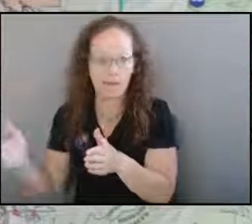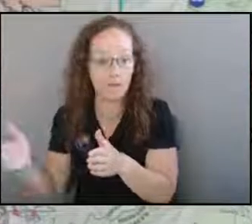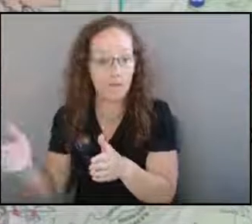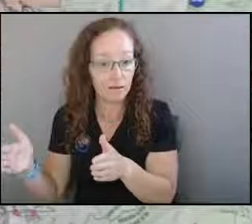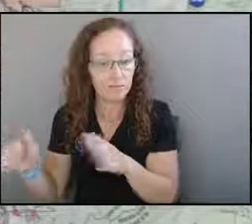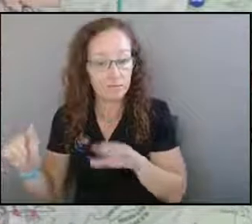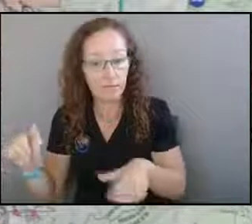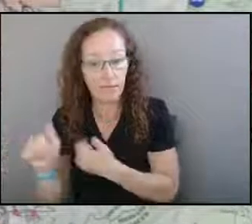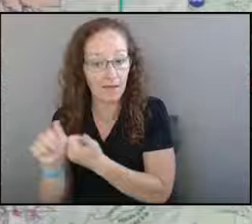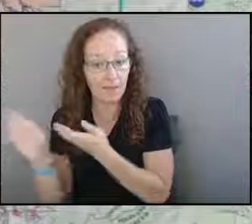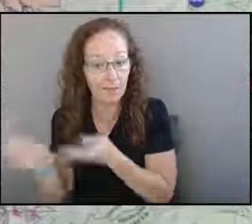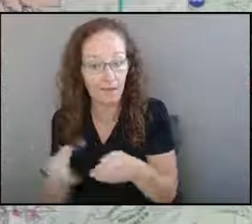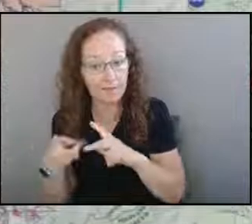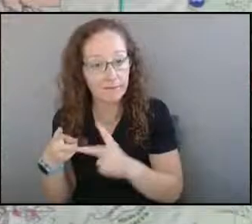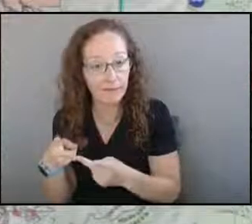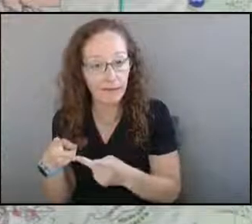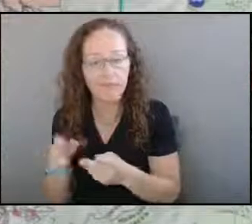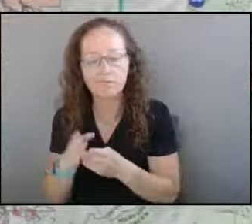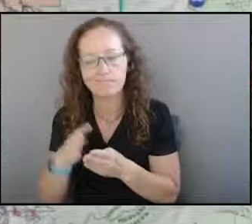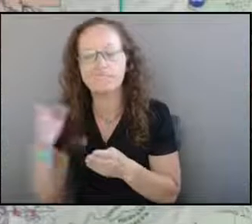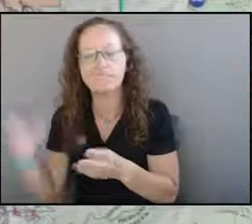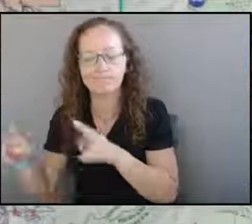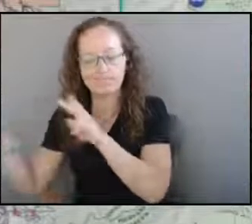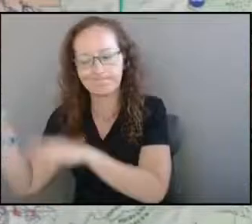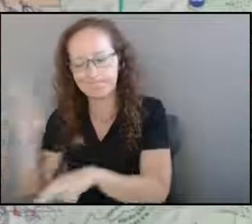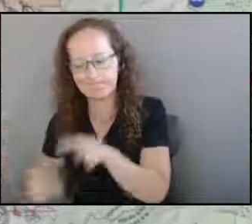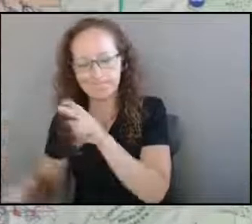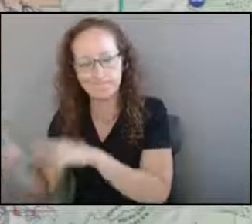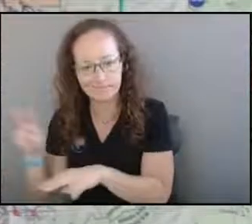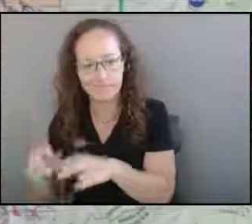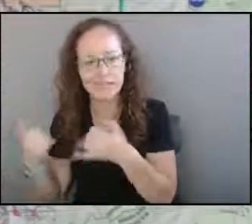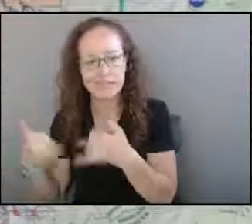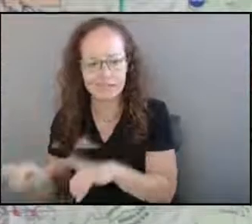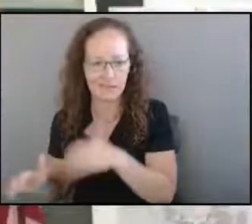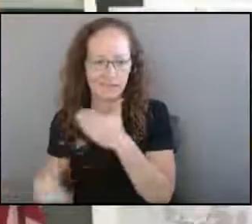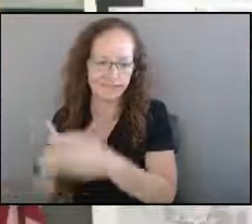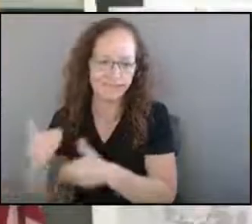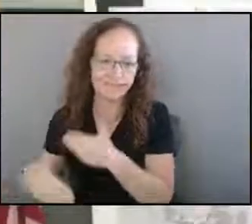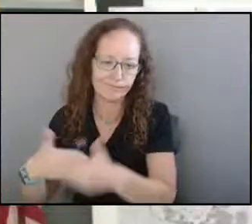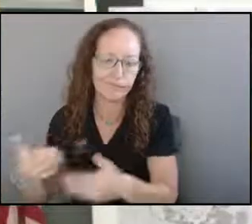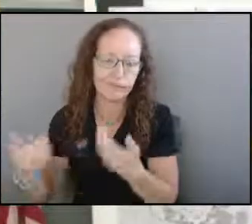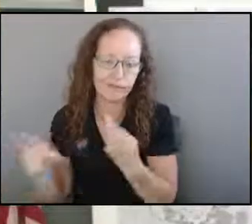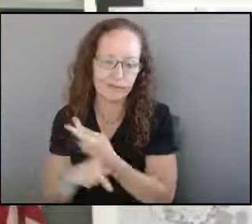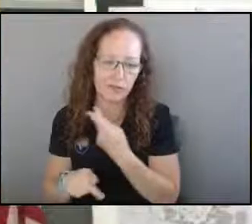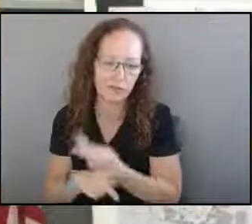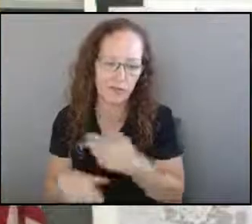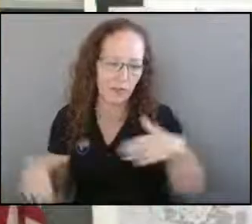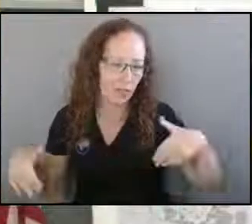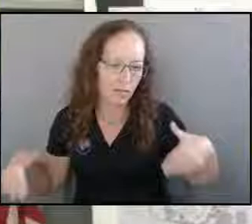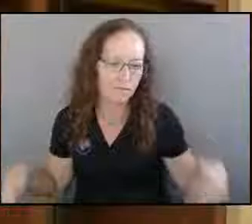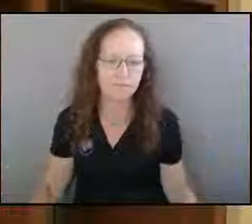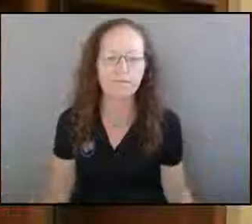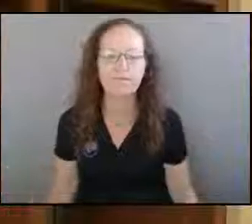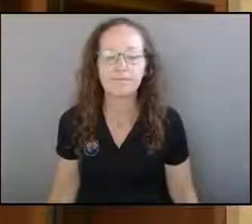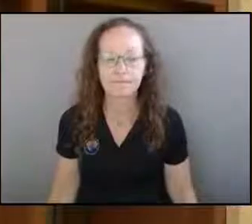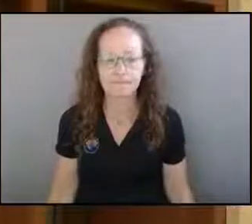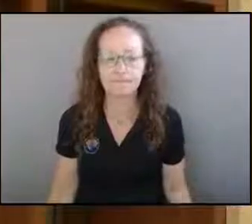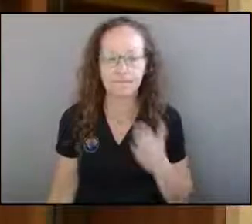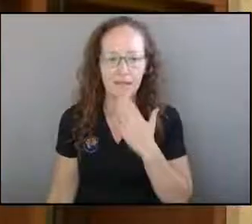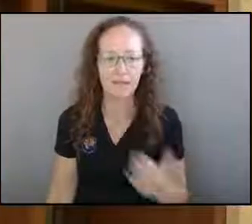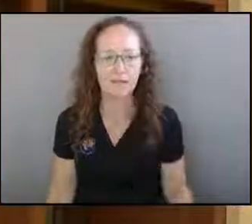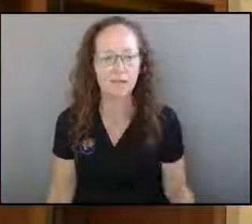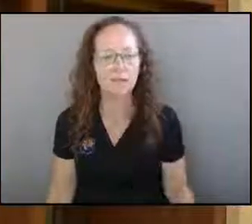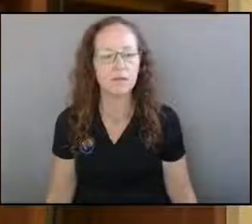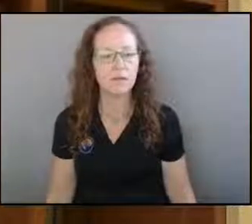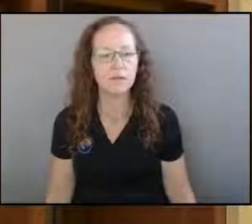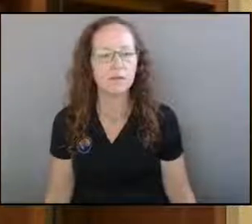an alternate line behind that, that process is still ongoing. Thank you. All right,